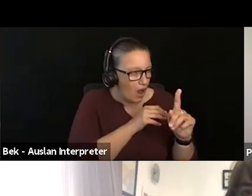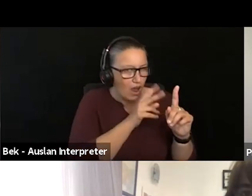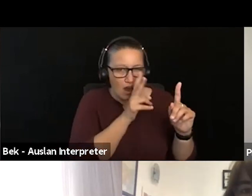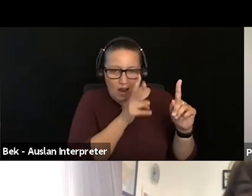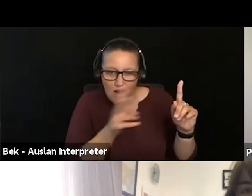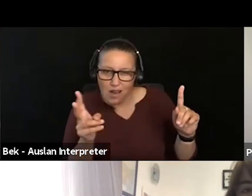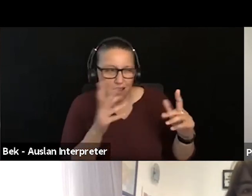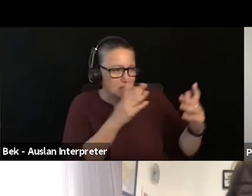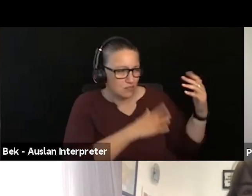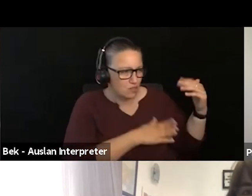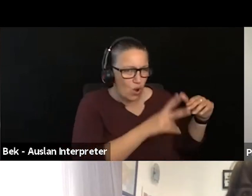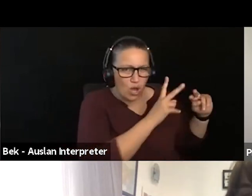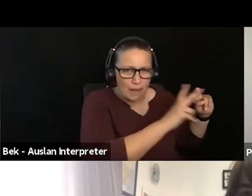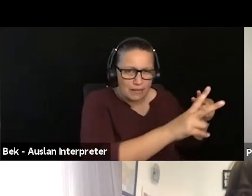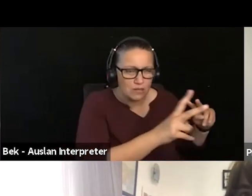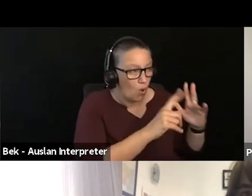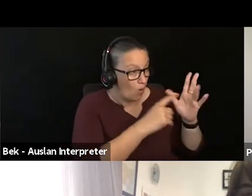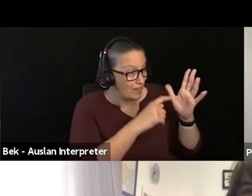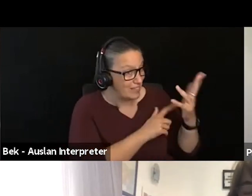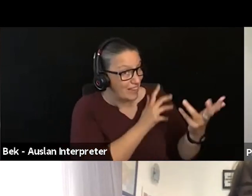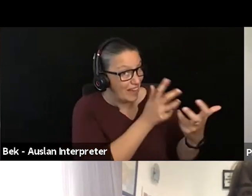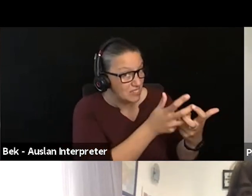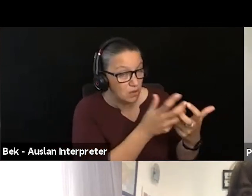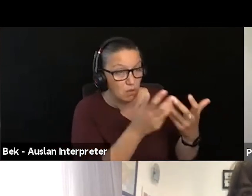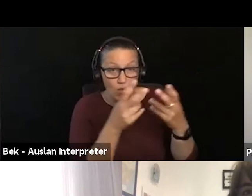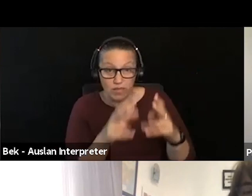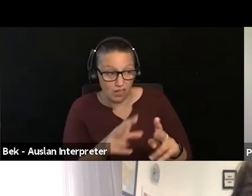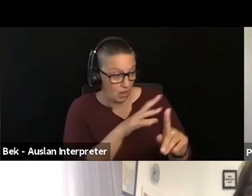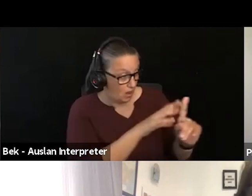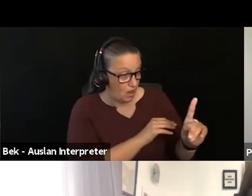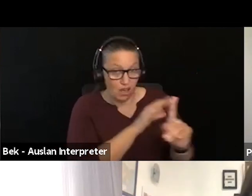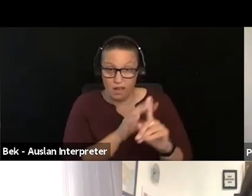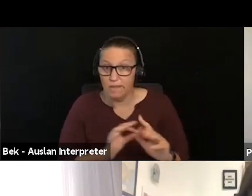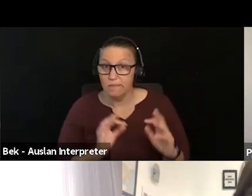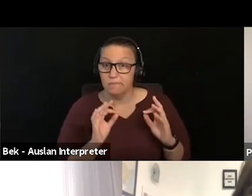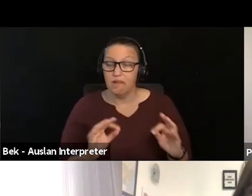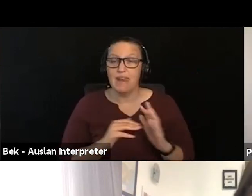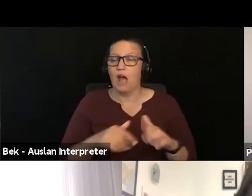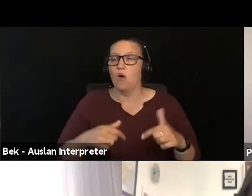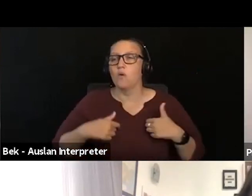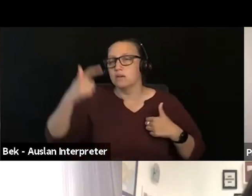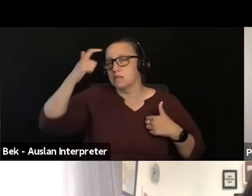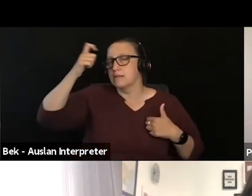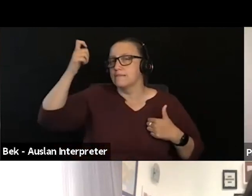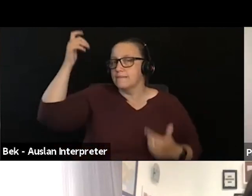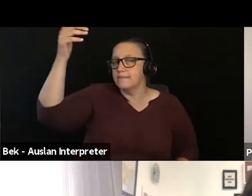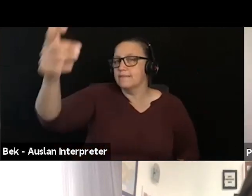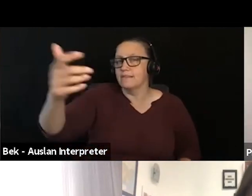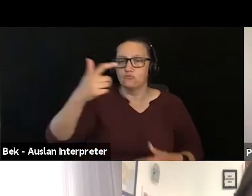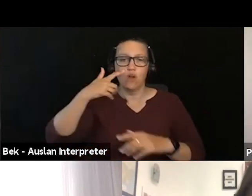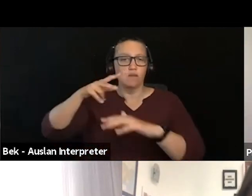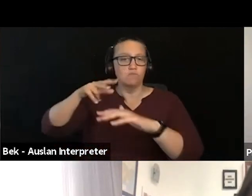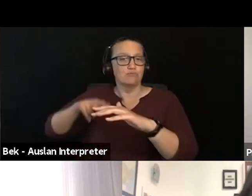of both OAT engagement and mortality, the plan is to look into the future and project